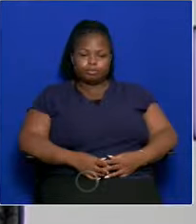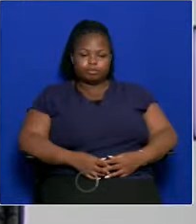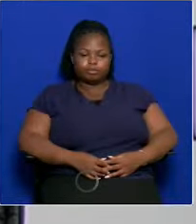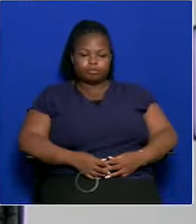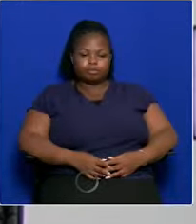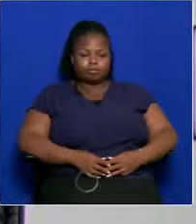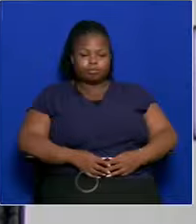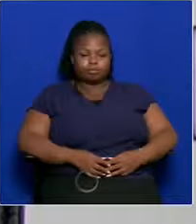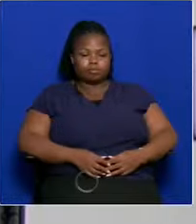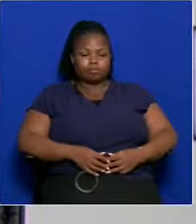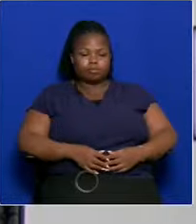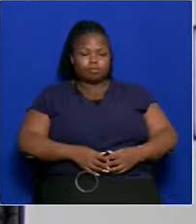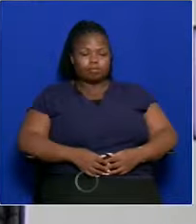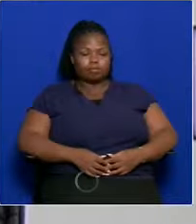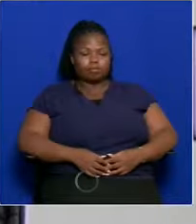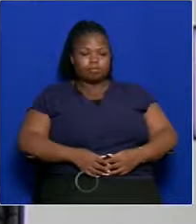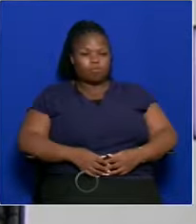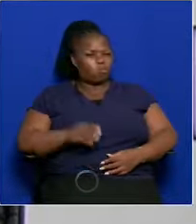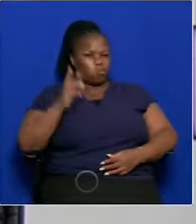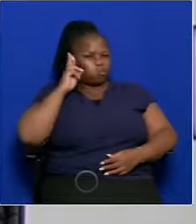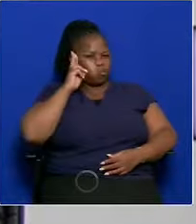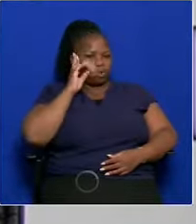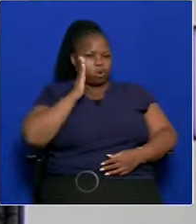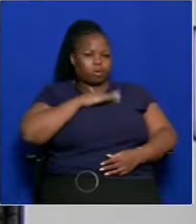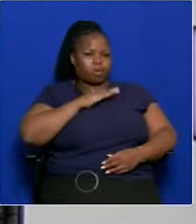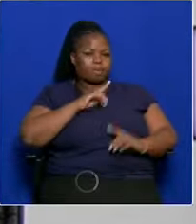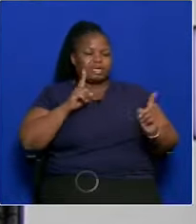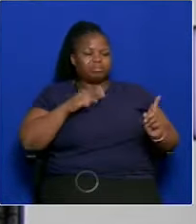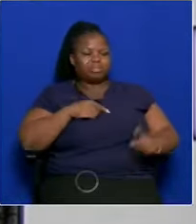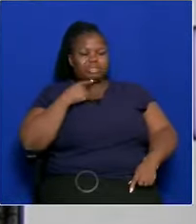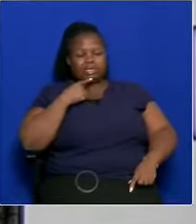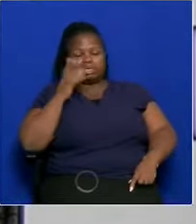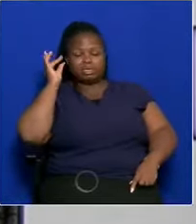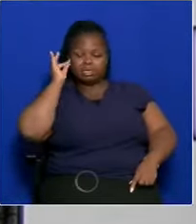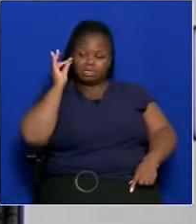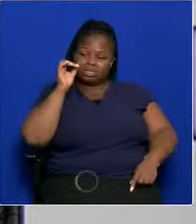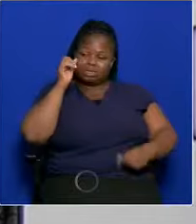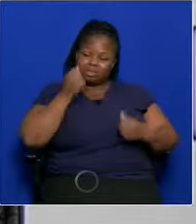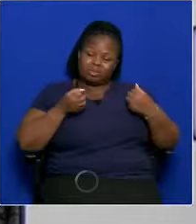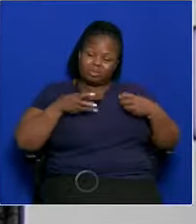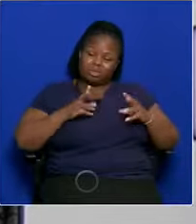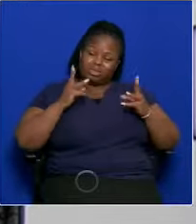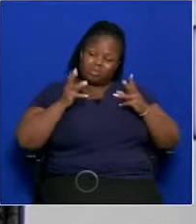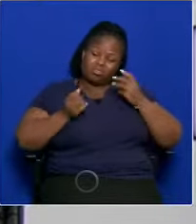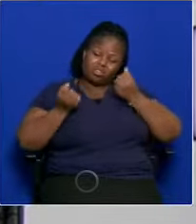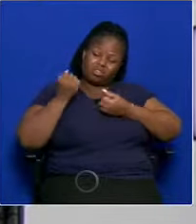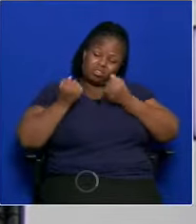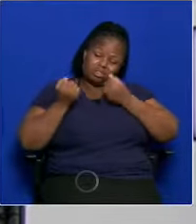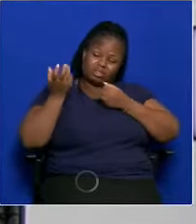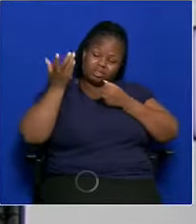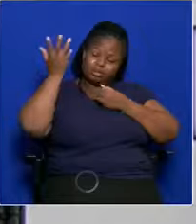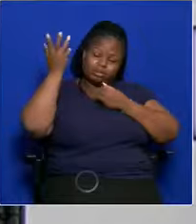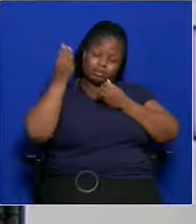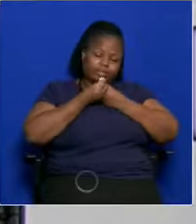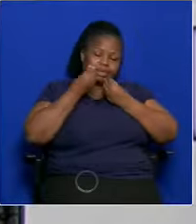heard there were a court something about that thing of the court. That is when I heard about